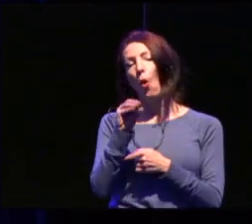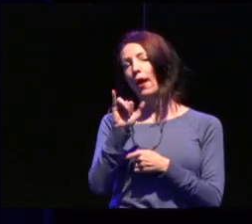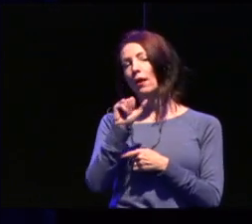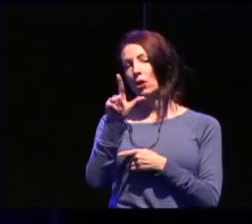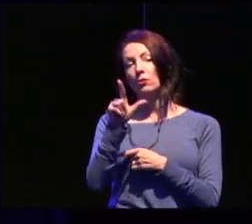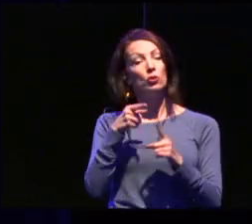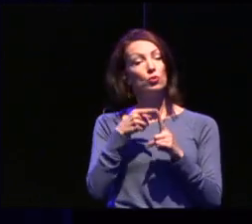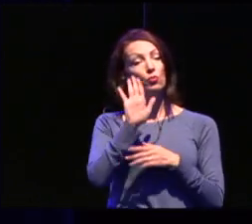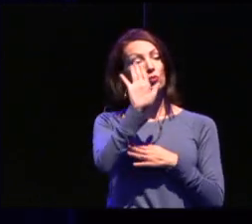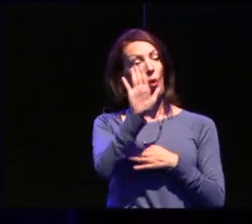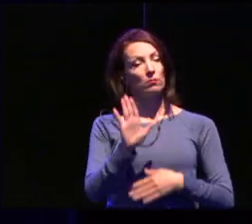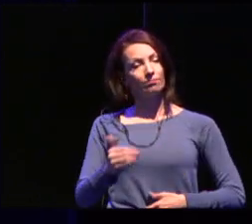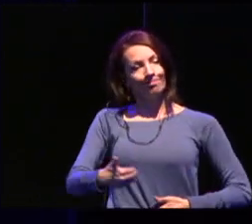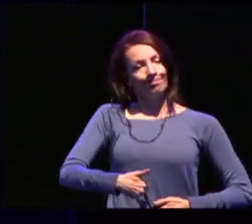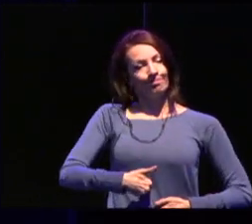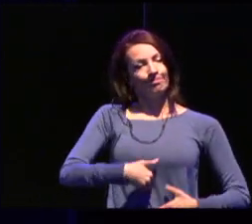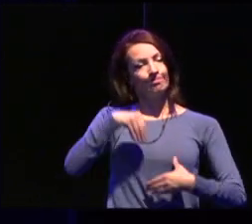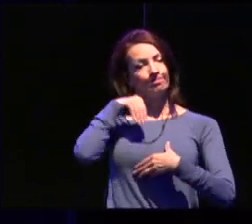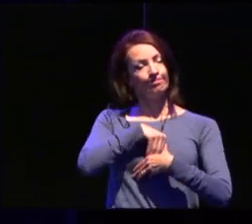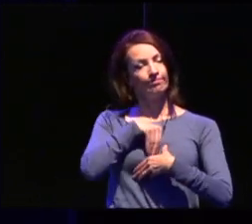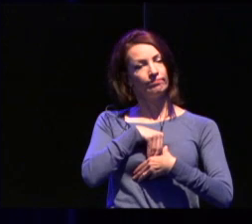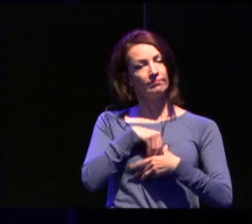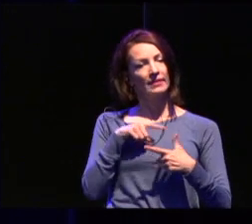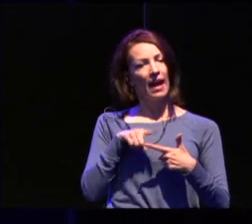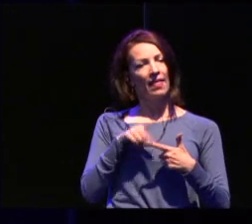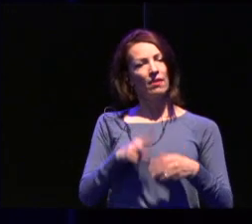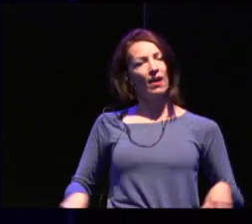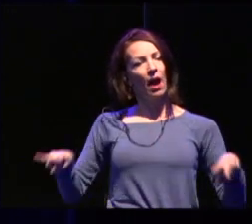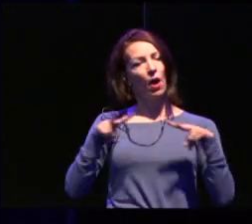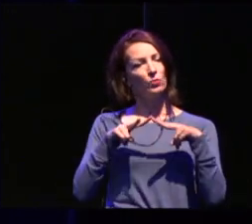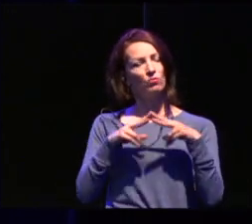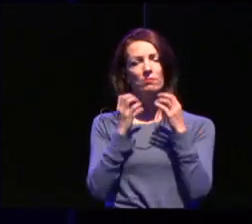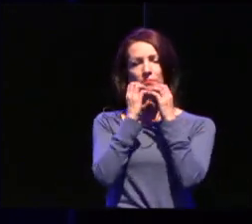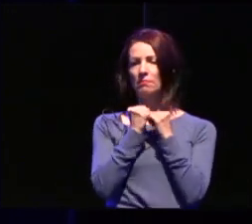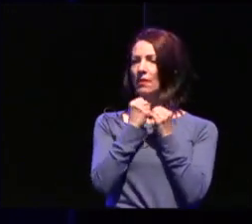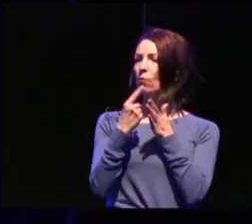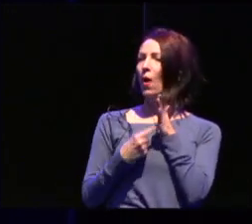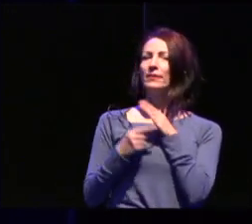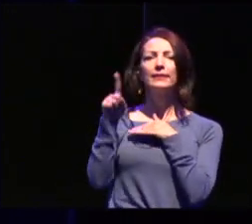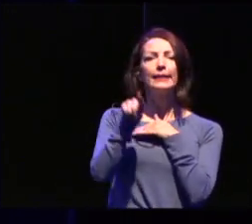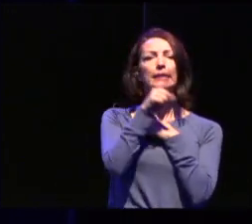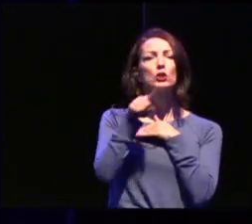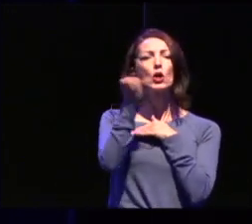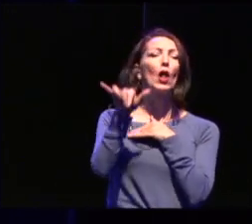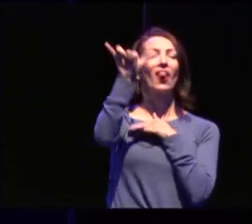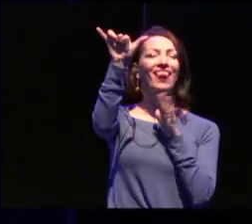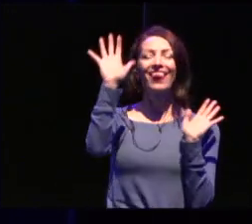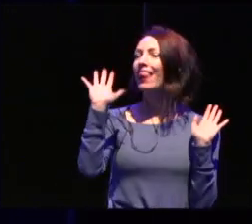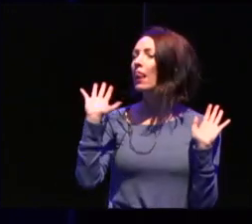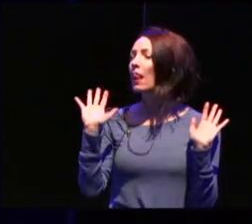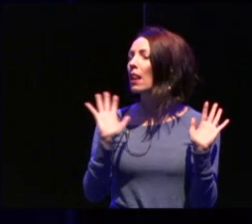Loyalty to your soul. And the values of what an eternal